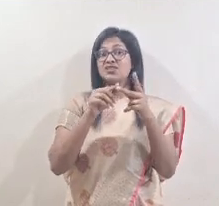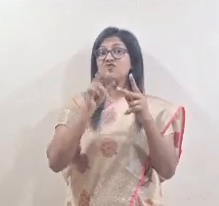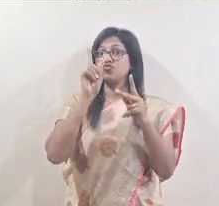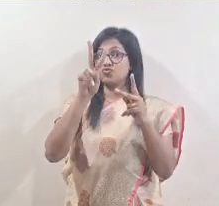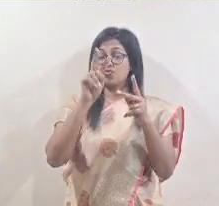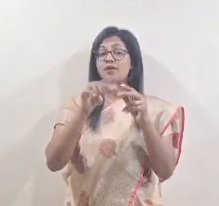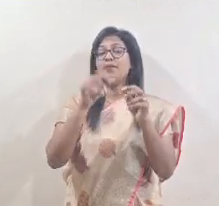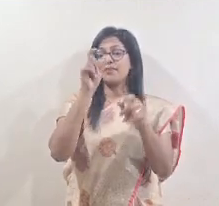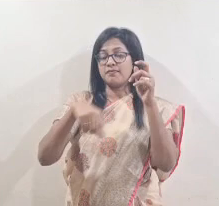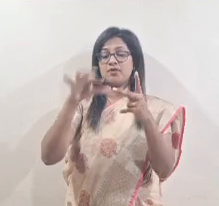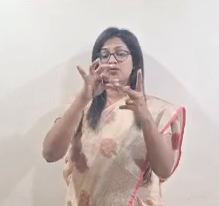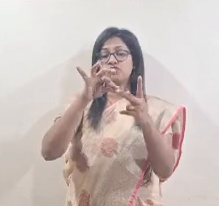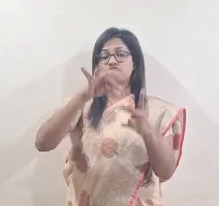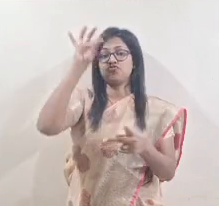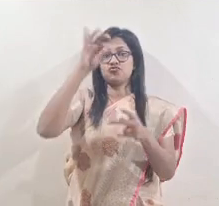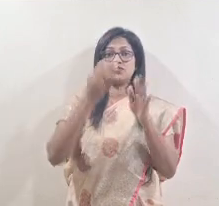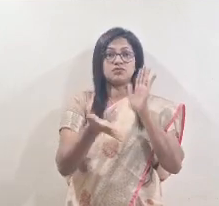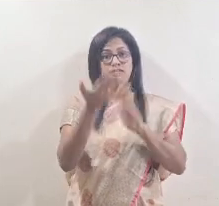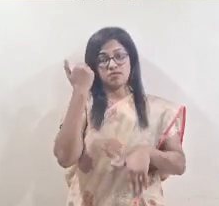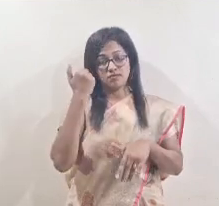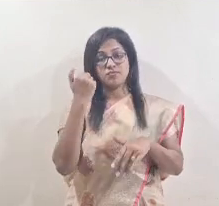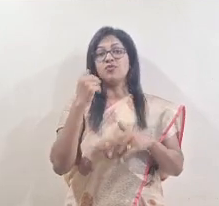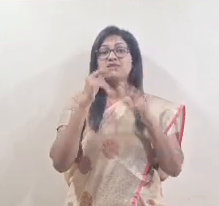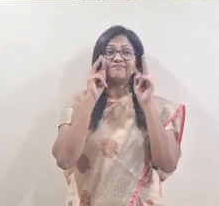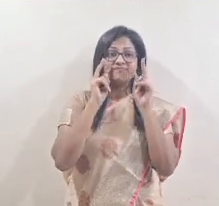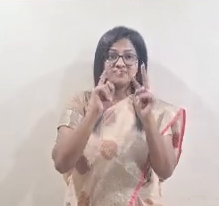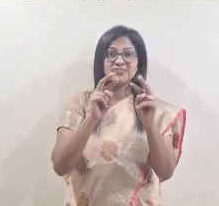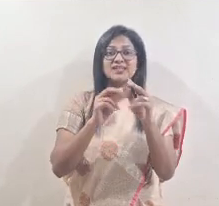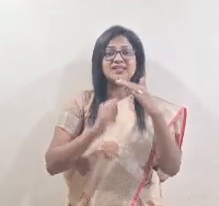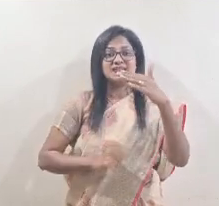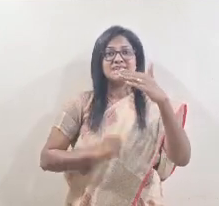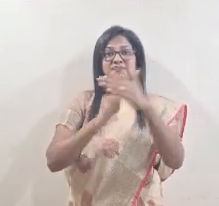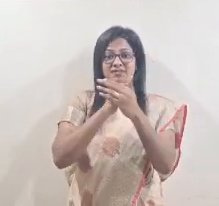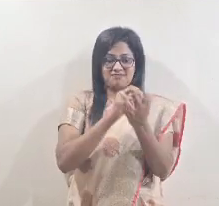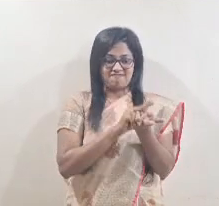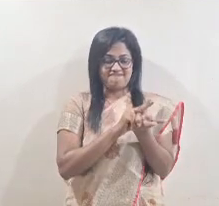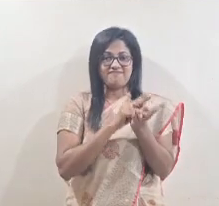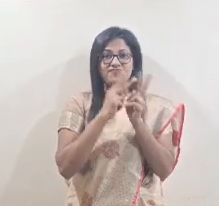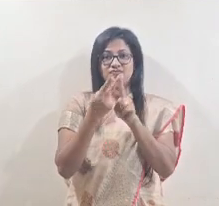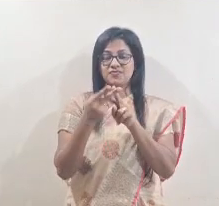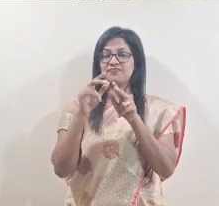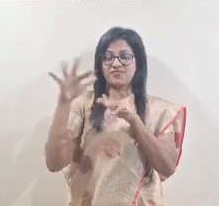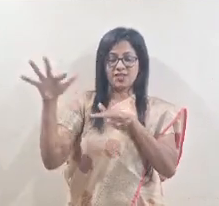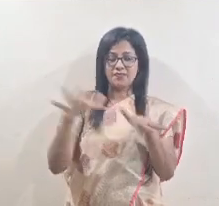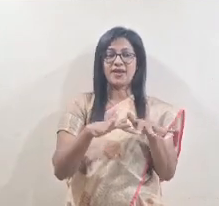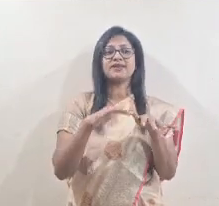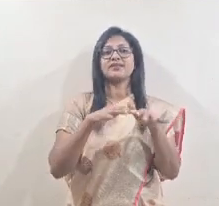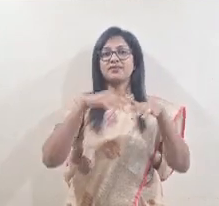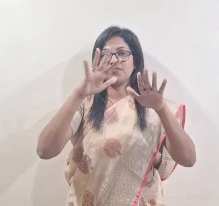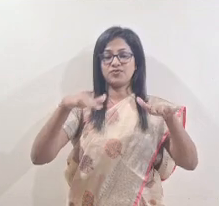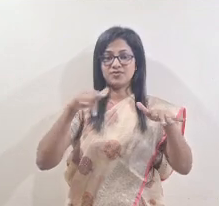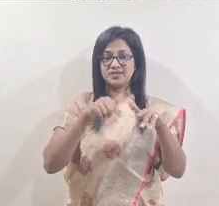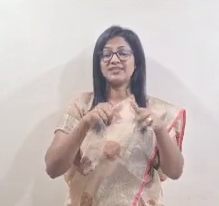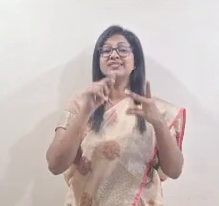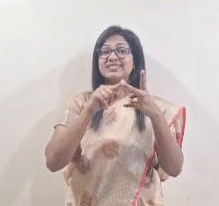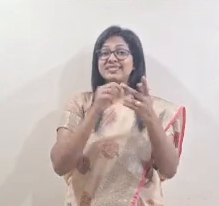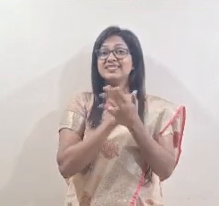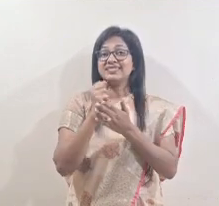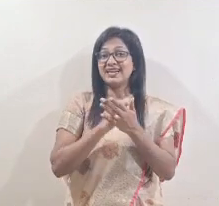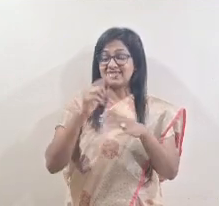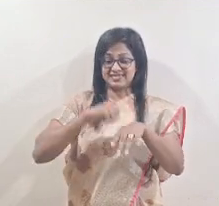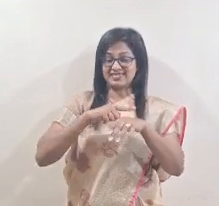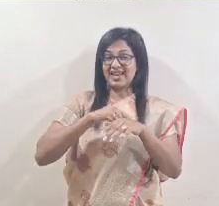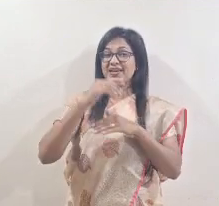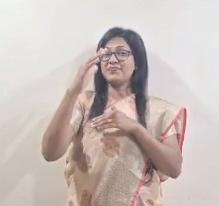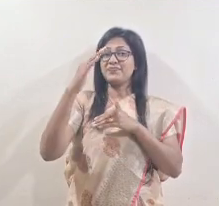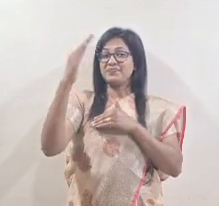people preferred the most in order to see a maximum shift to water transport. So scenario 2 is reducing the waiting time